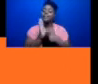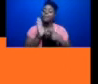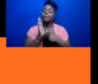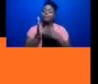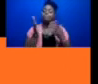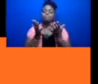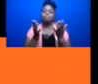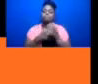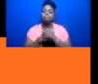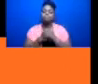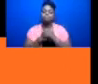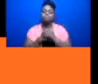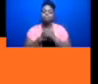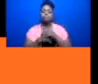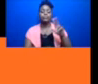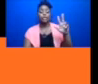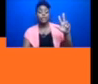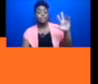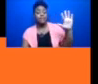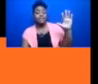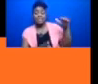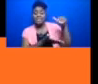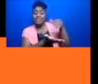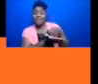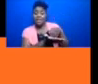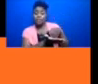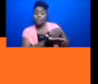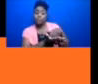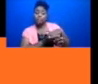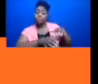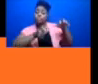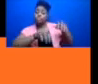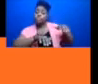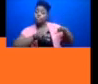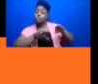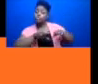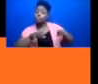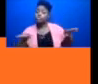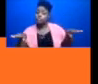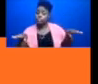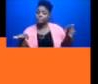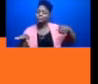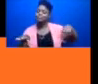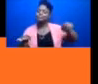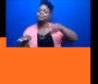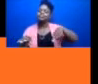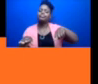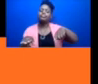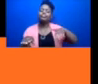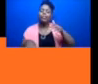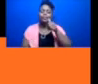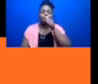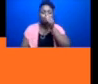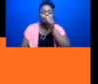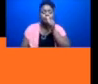35,000 Congolese children negotiate dangerous working conditions that impair their